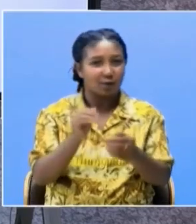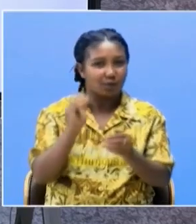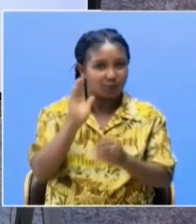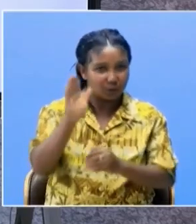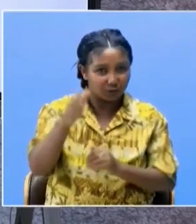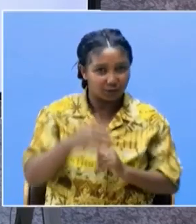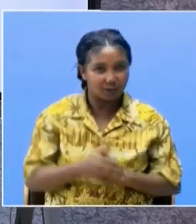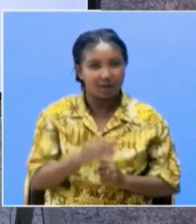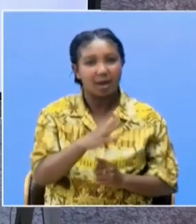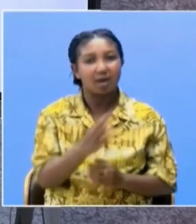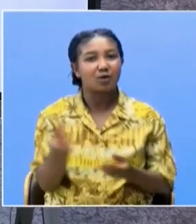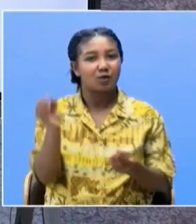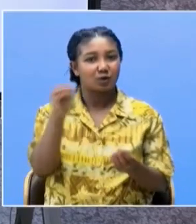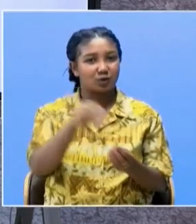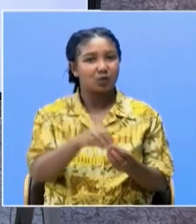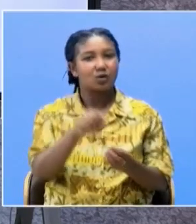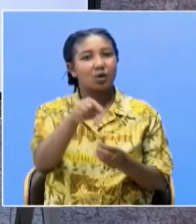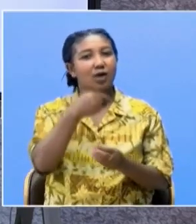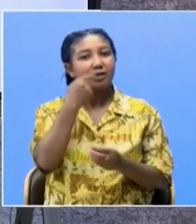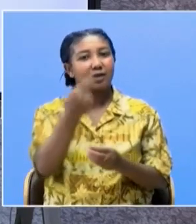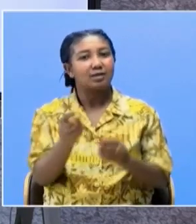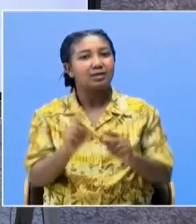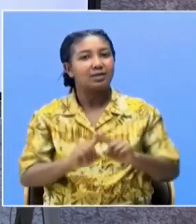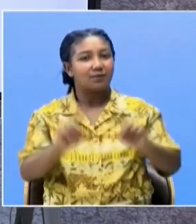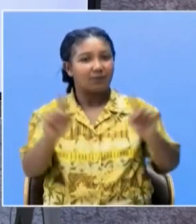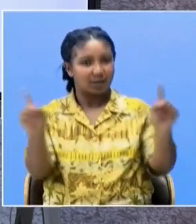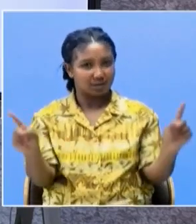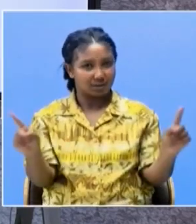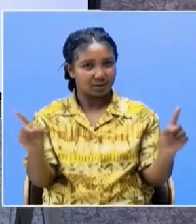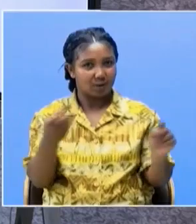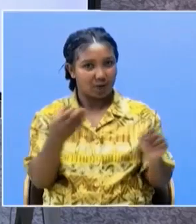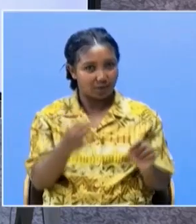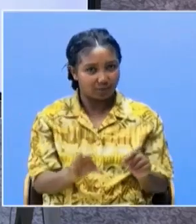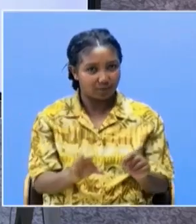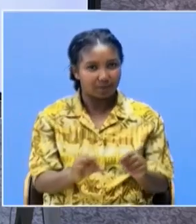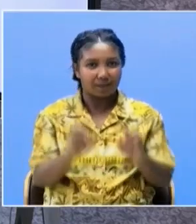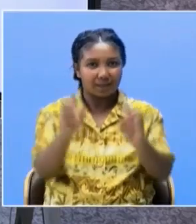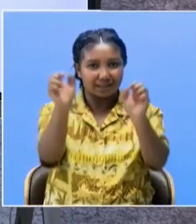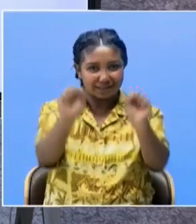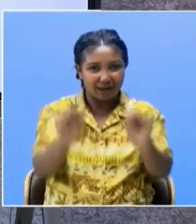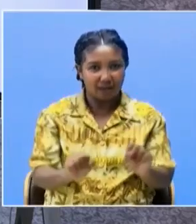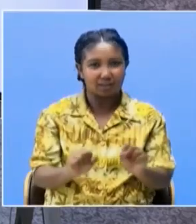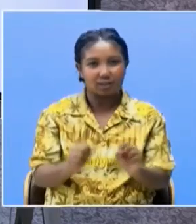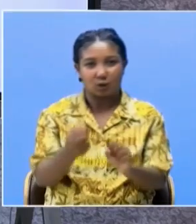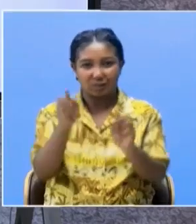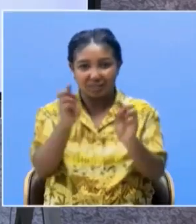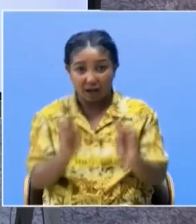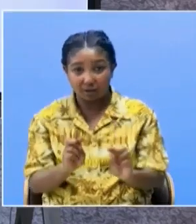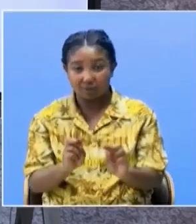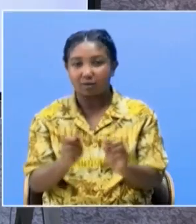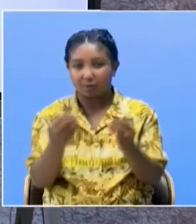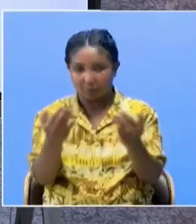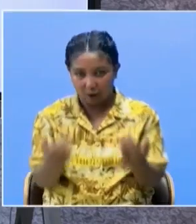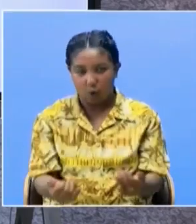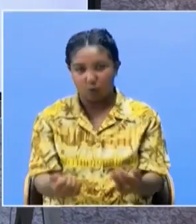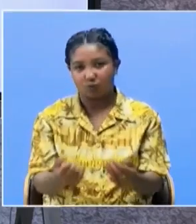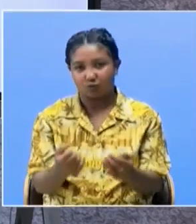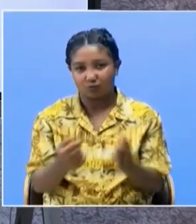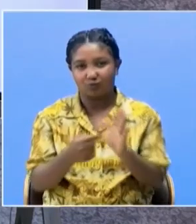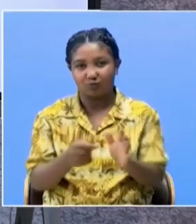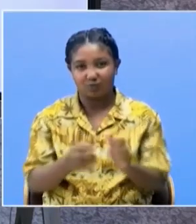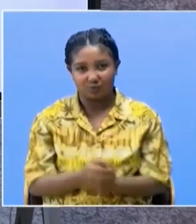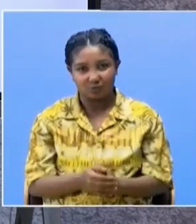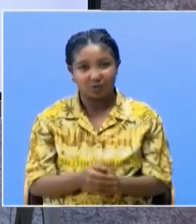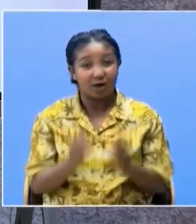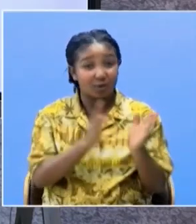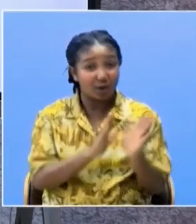yeah? And also you can tell the differences of the structures that we are going to see now. All right? Are